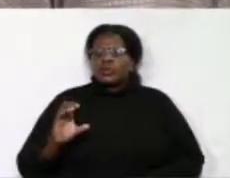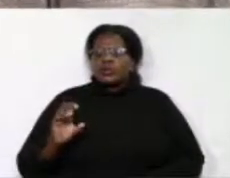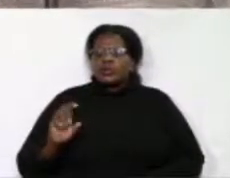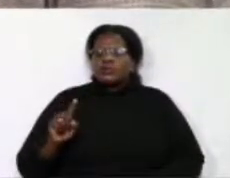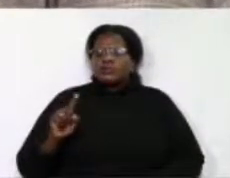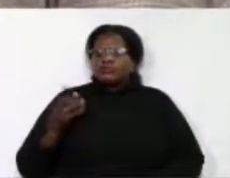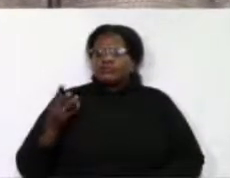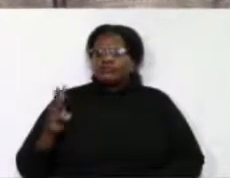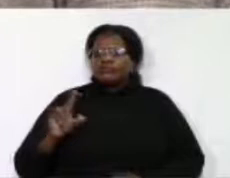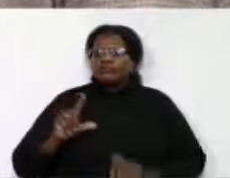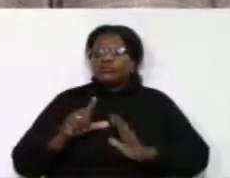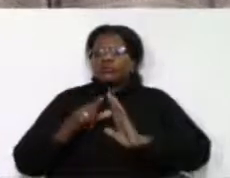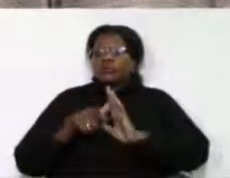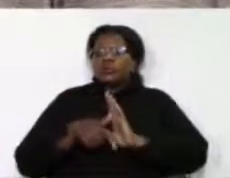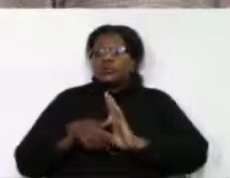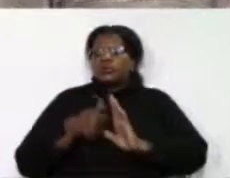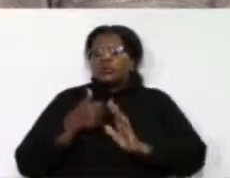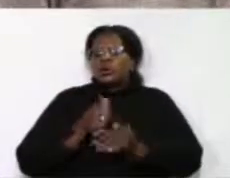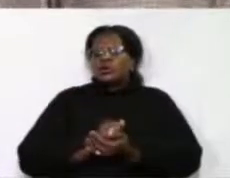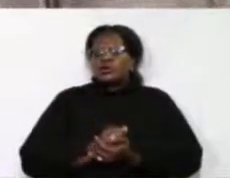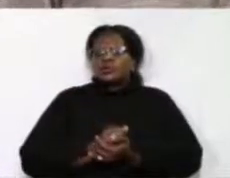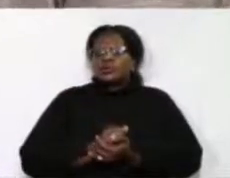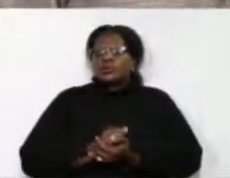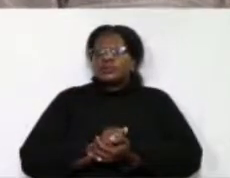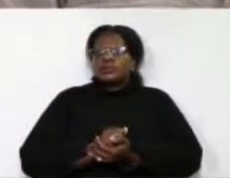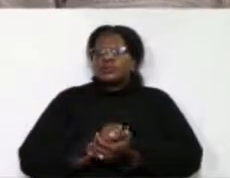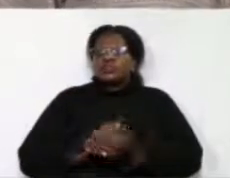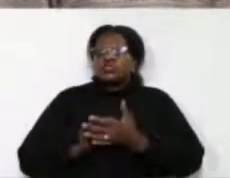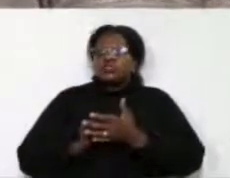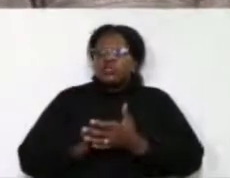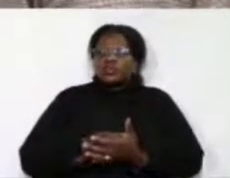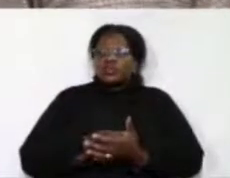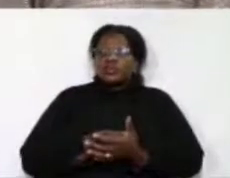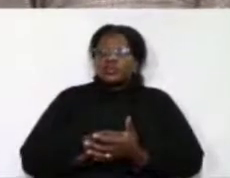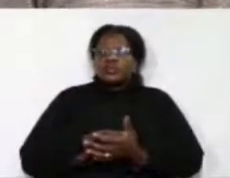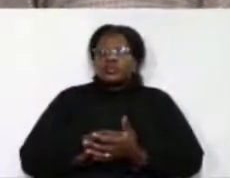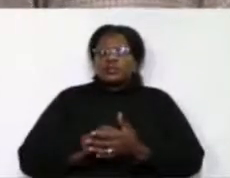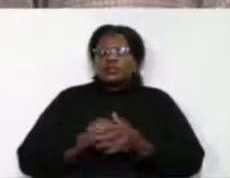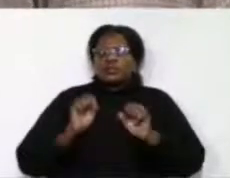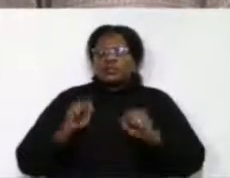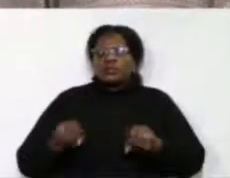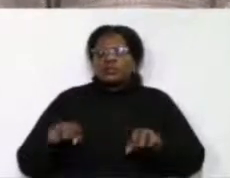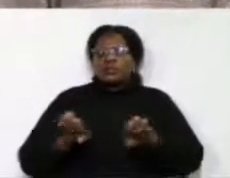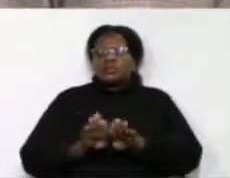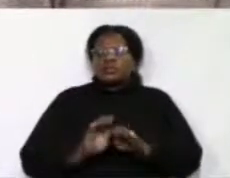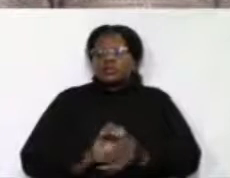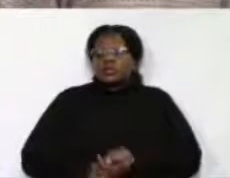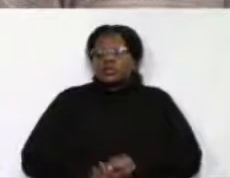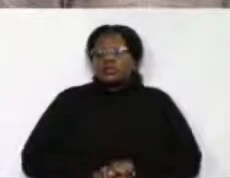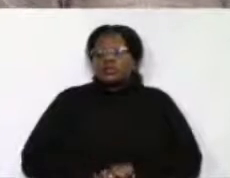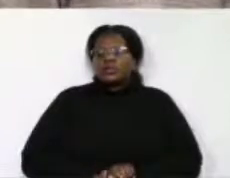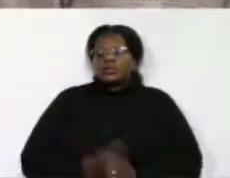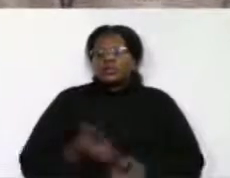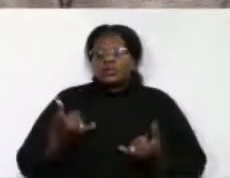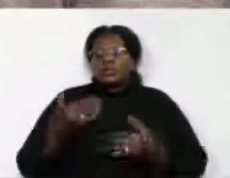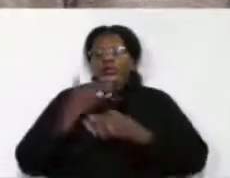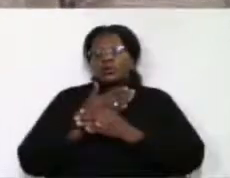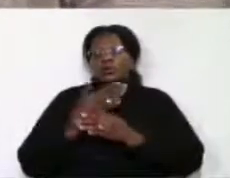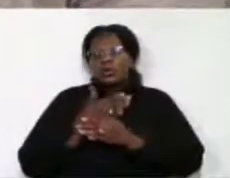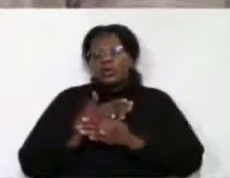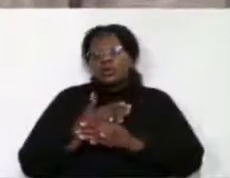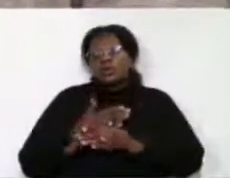So I get to $150 an hour. Trust me, you just have to calculate that. And then our operational costs on the other